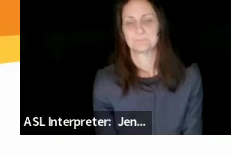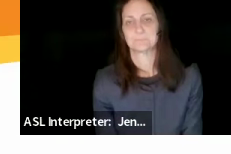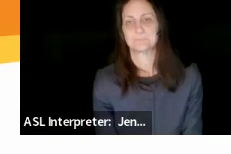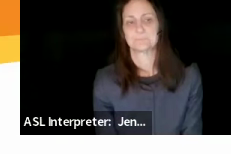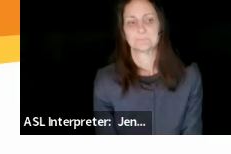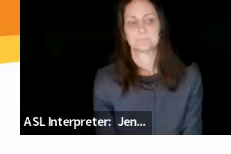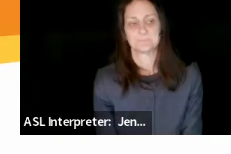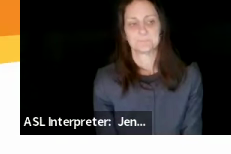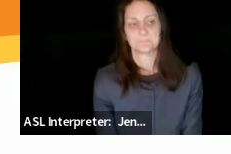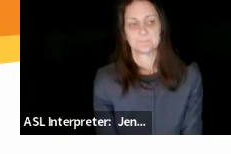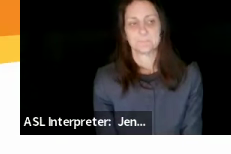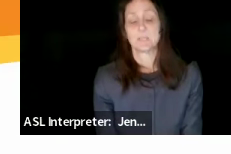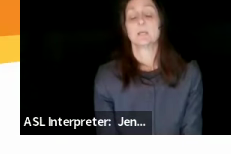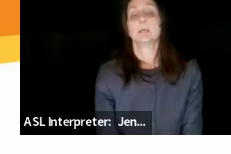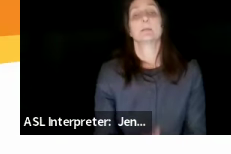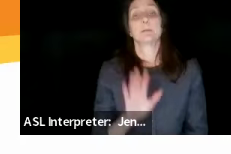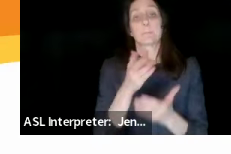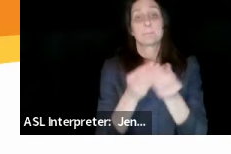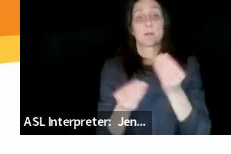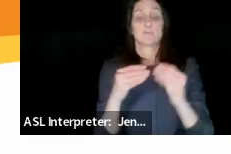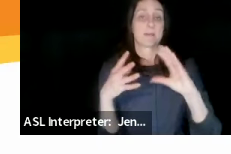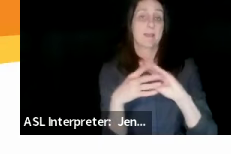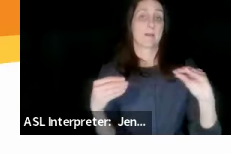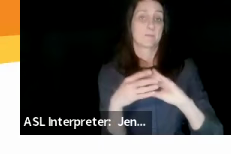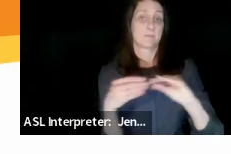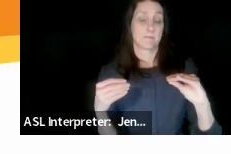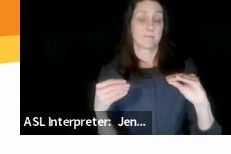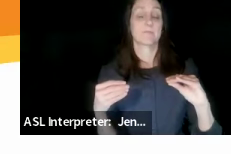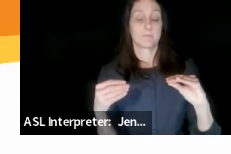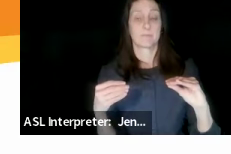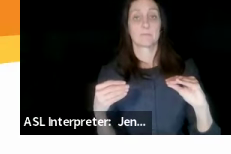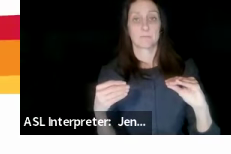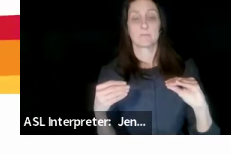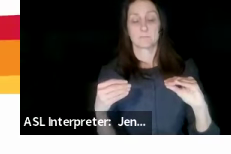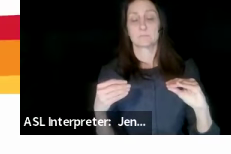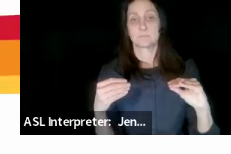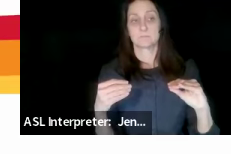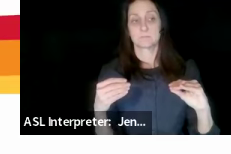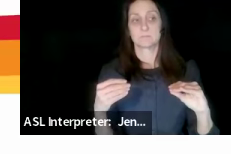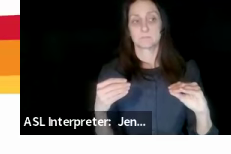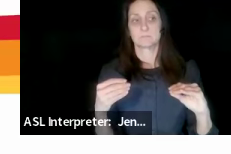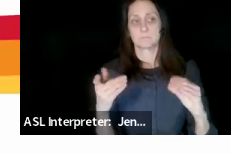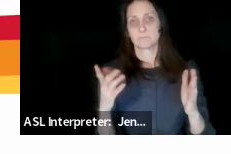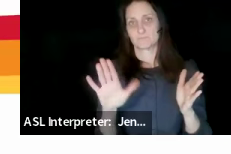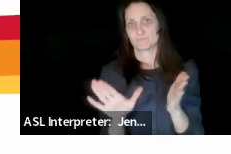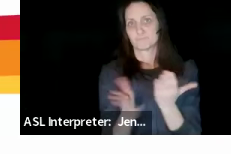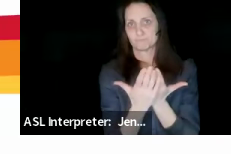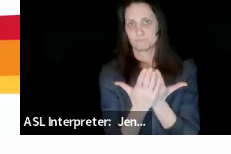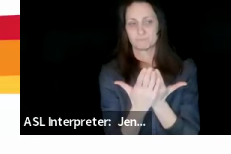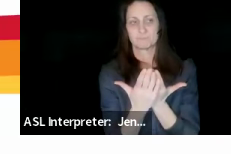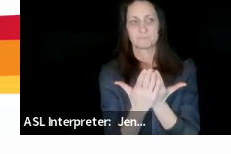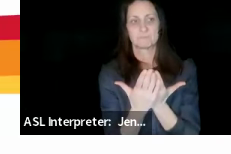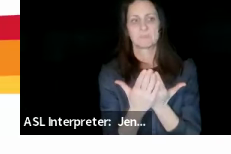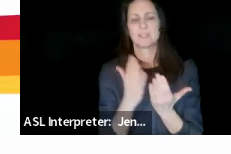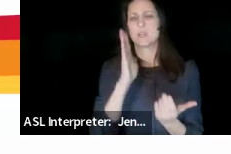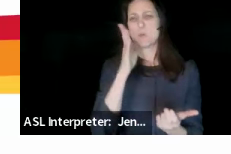Make sure that the budget narrative is in the, the budget narrative, the top looks like